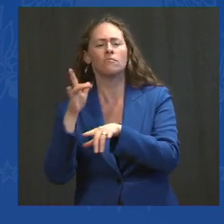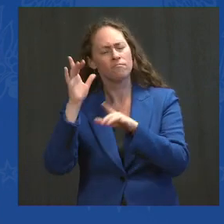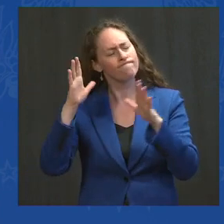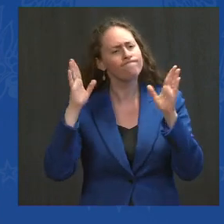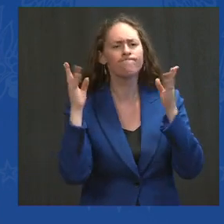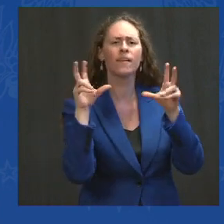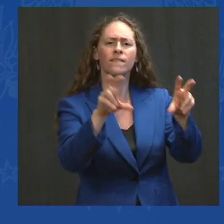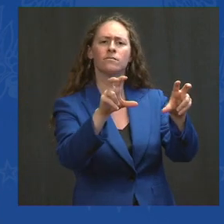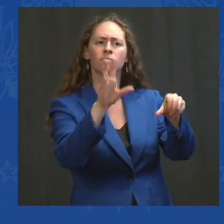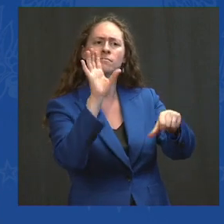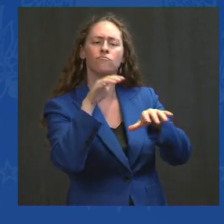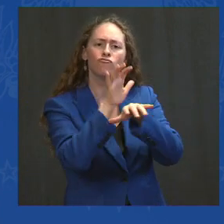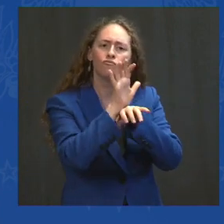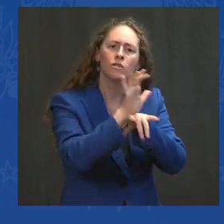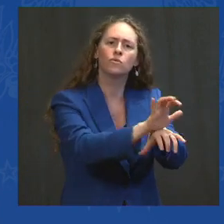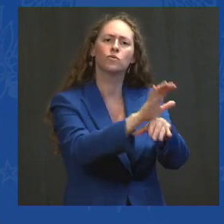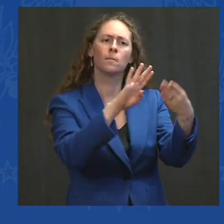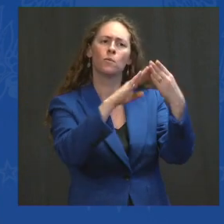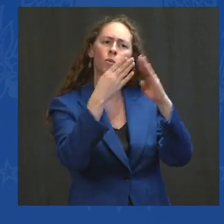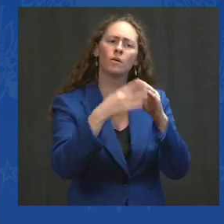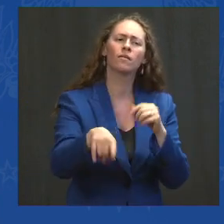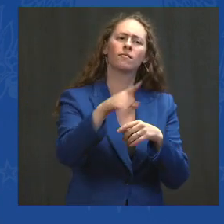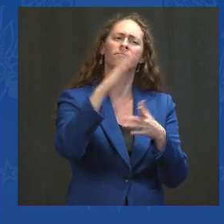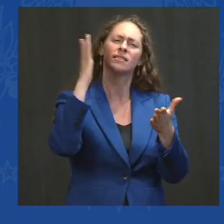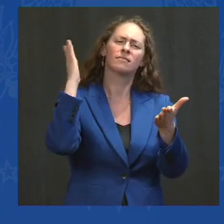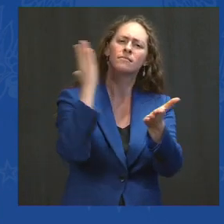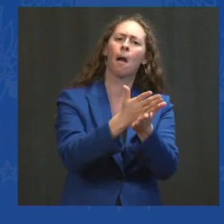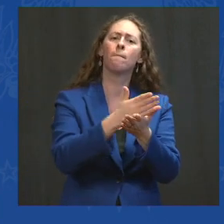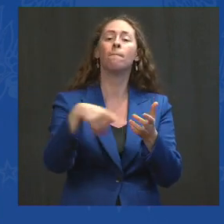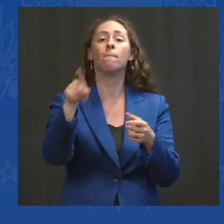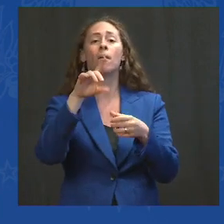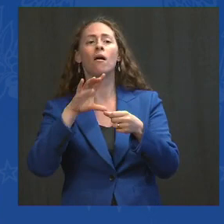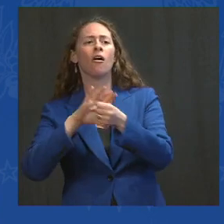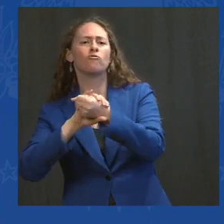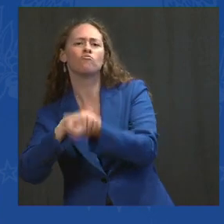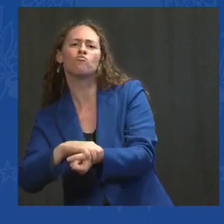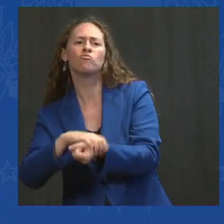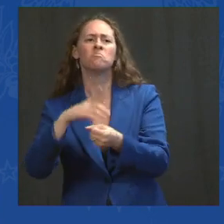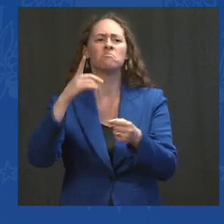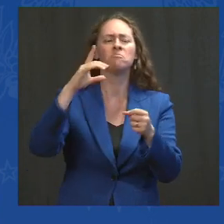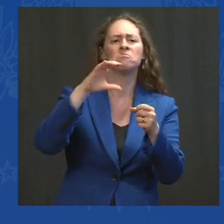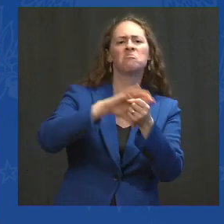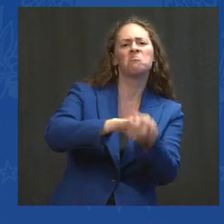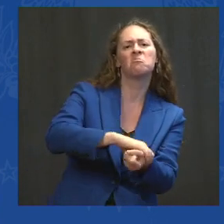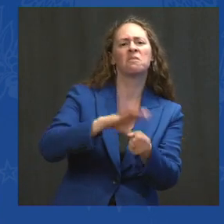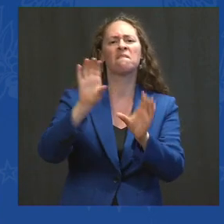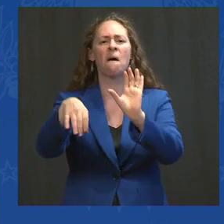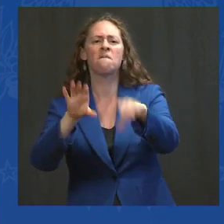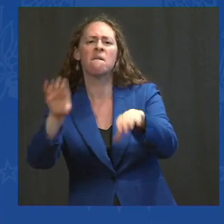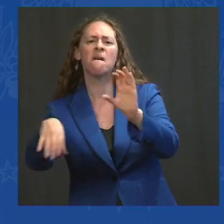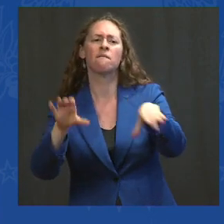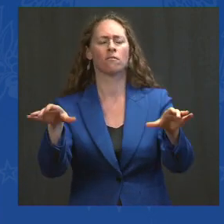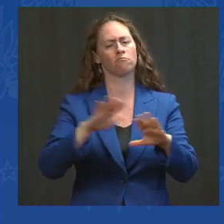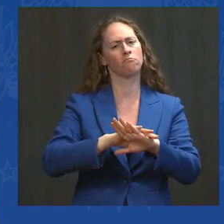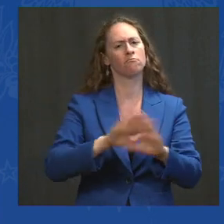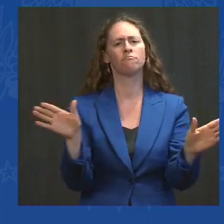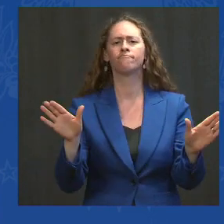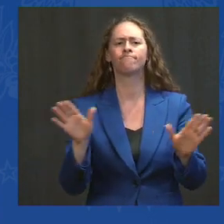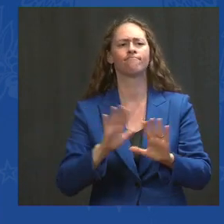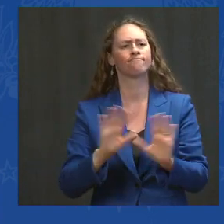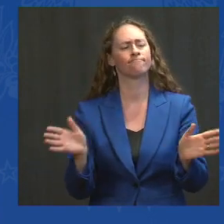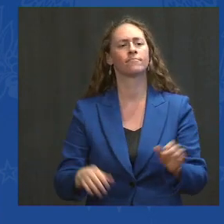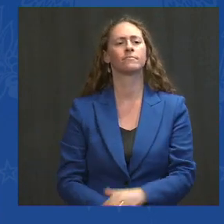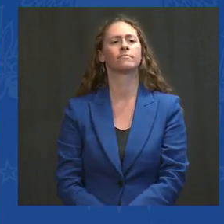maps, and end partisan political gerrymandering. Last month, Republicans opposed